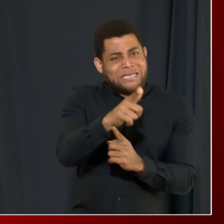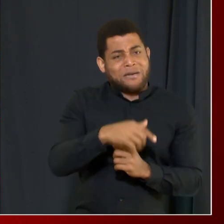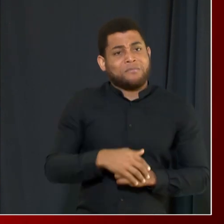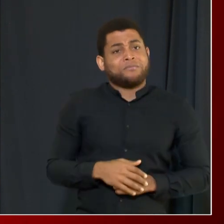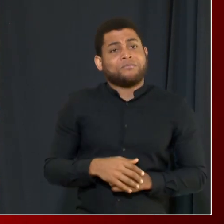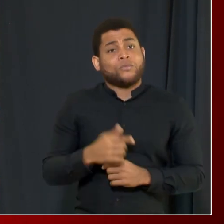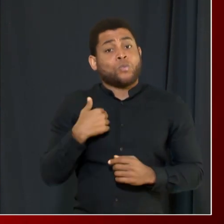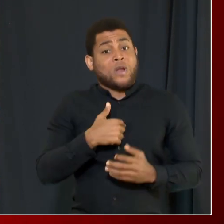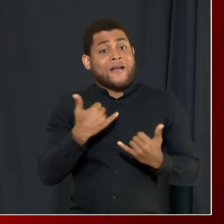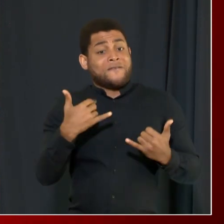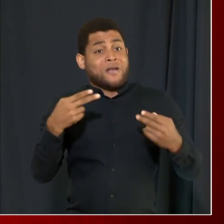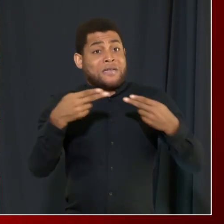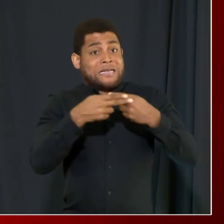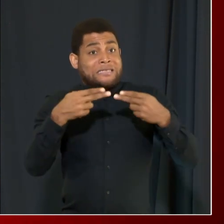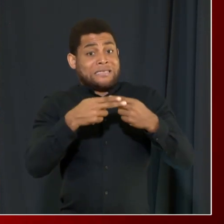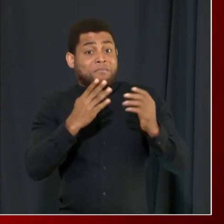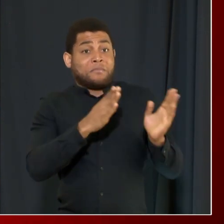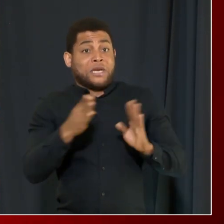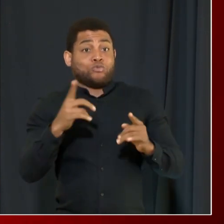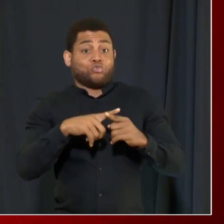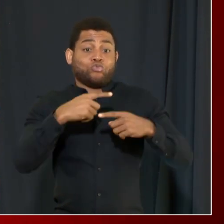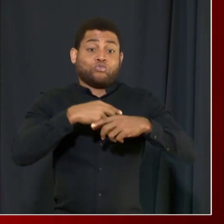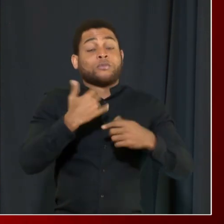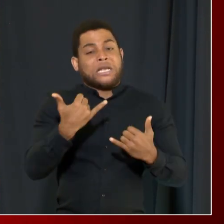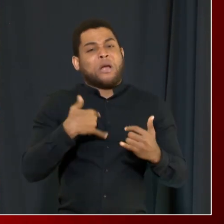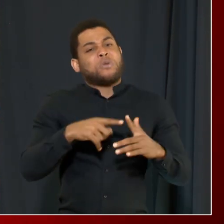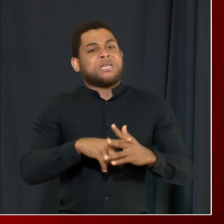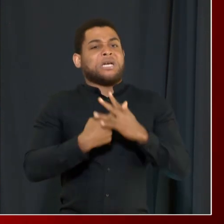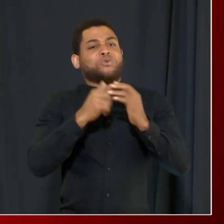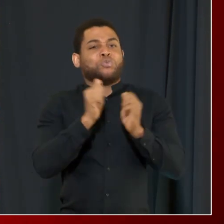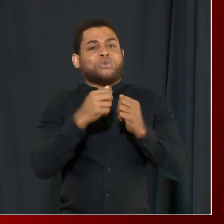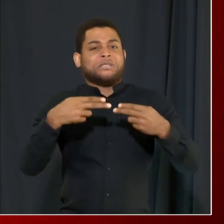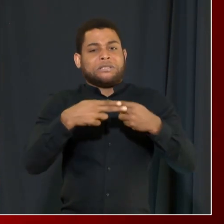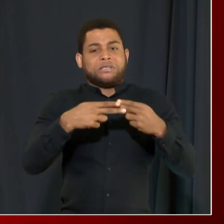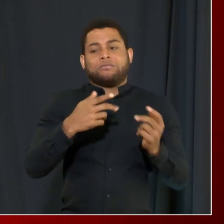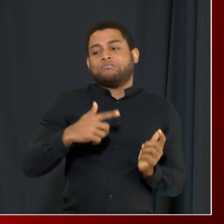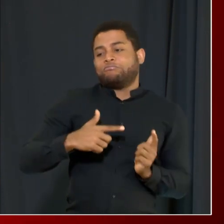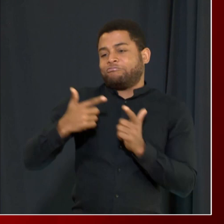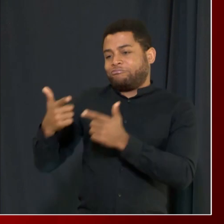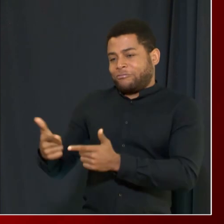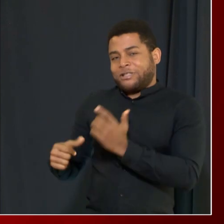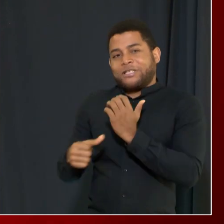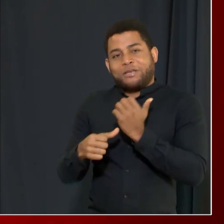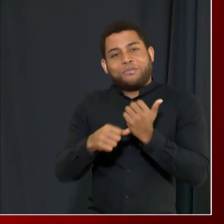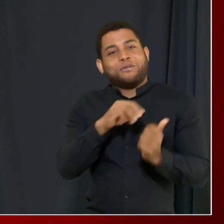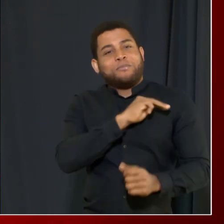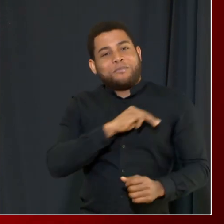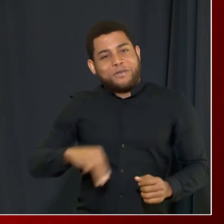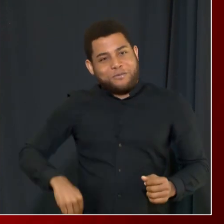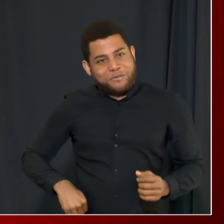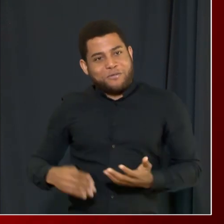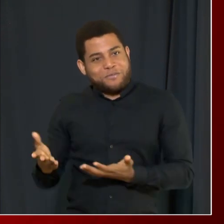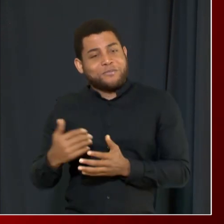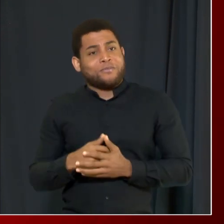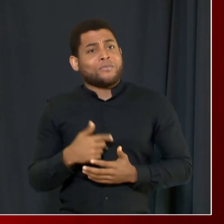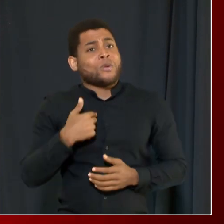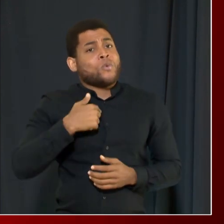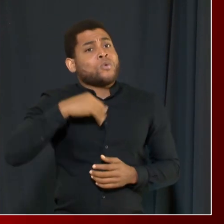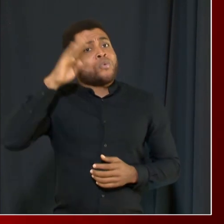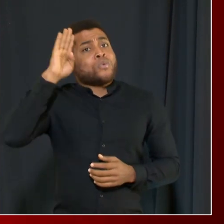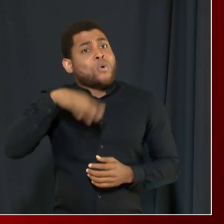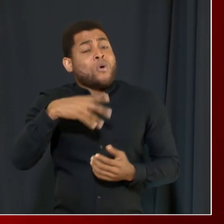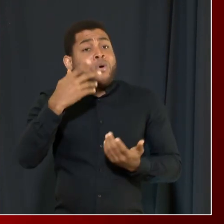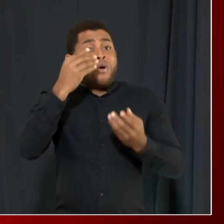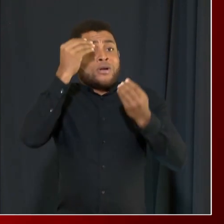will start, I think, with Deputy Mayor Appiah. So certainly we always say that data doesn't tell the full story, but it is an important